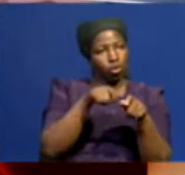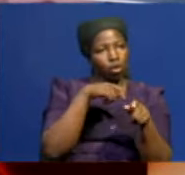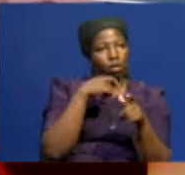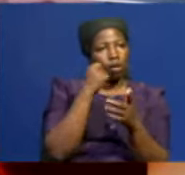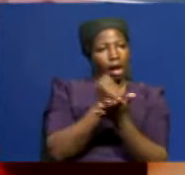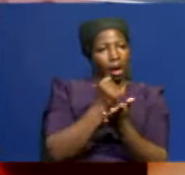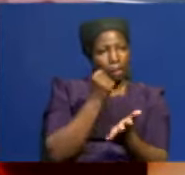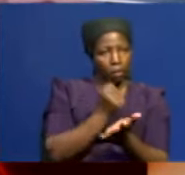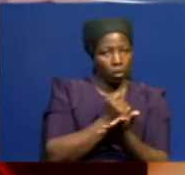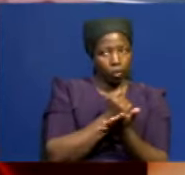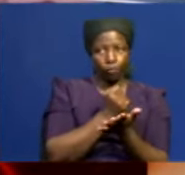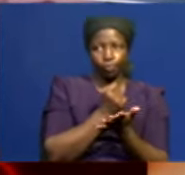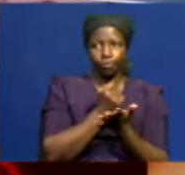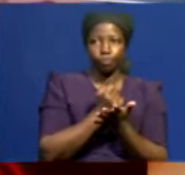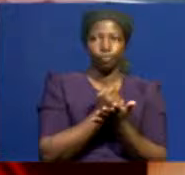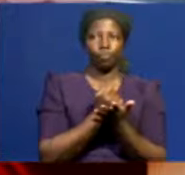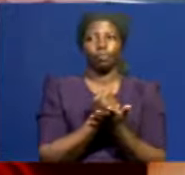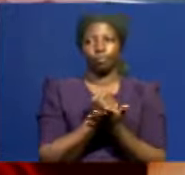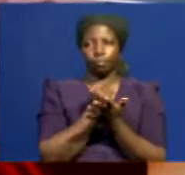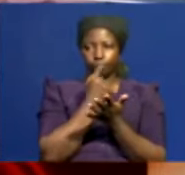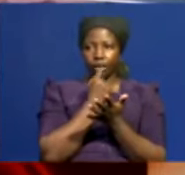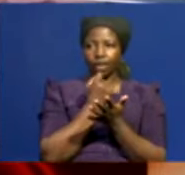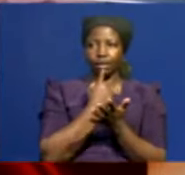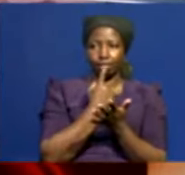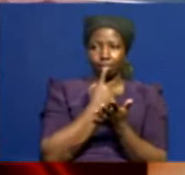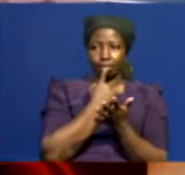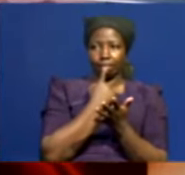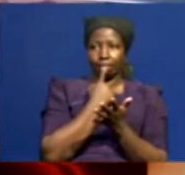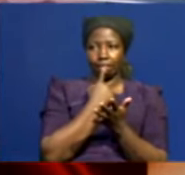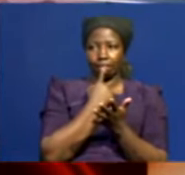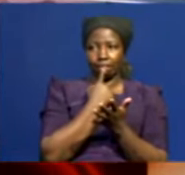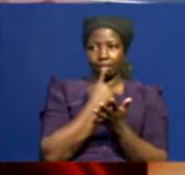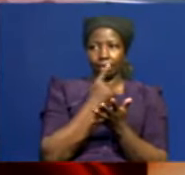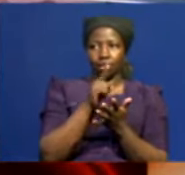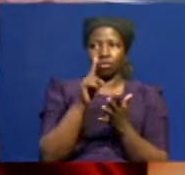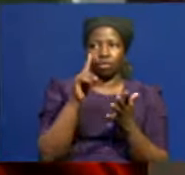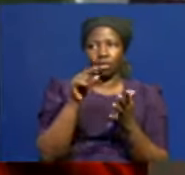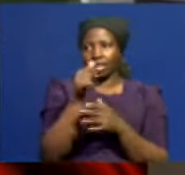to herbal medicine as a legitimate form of disease relief.